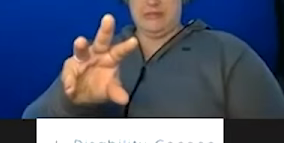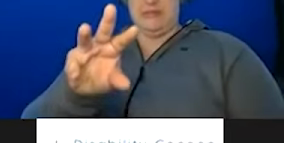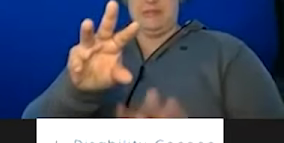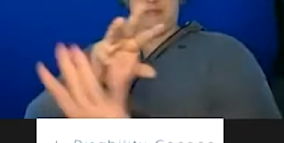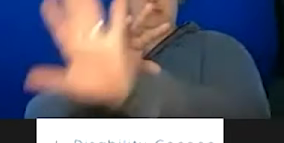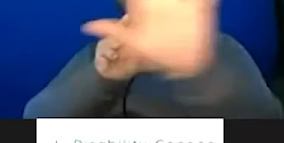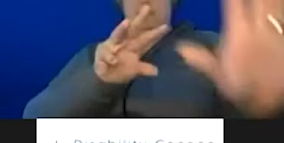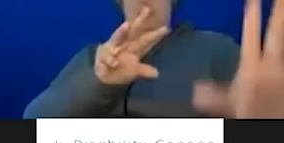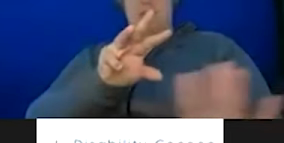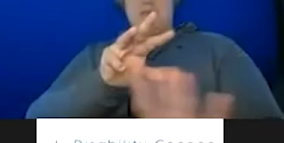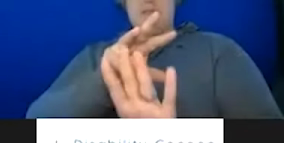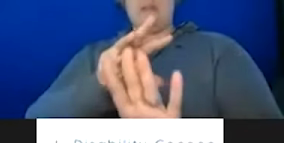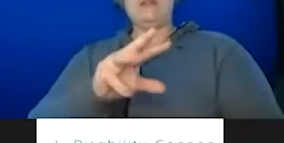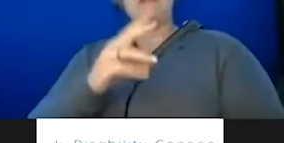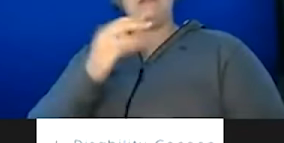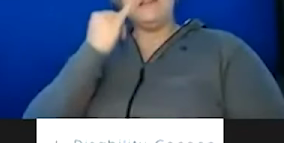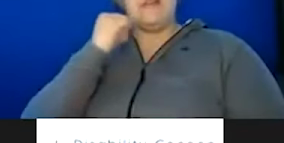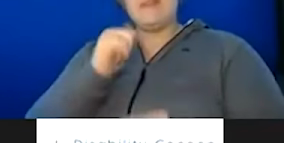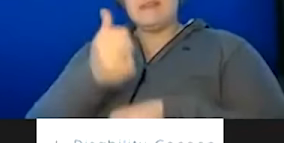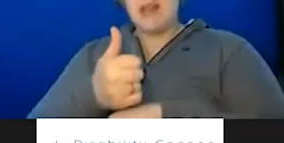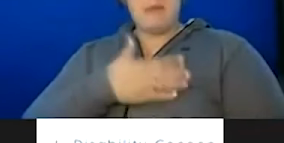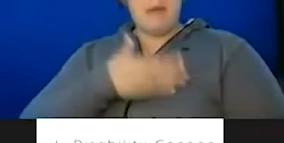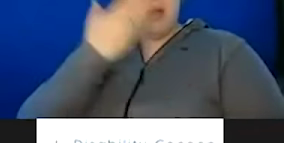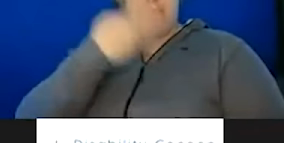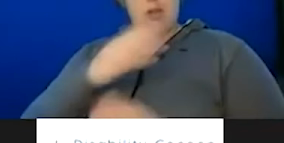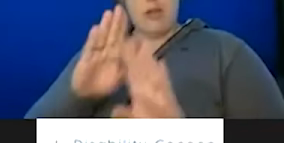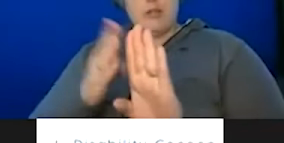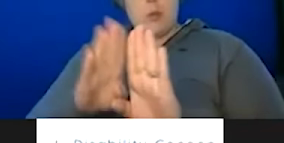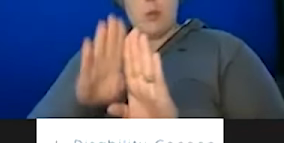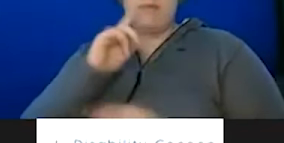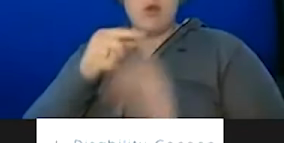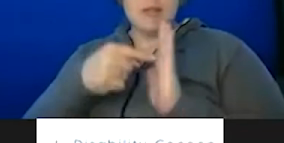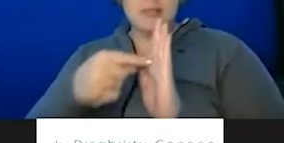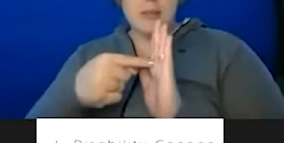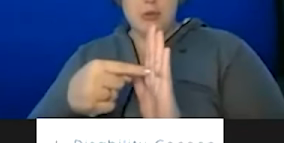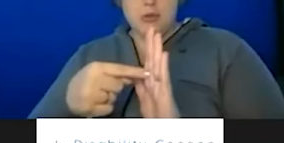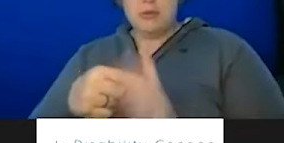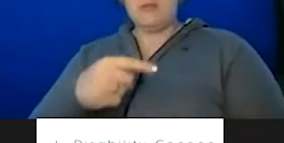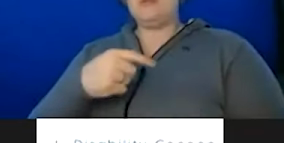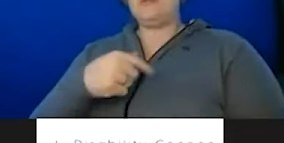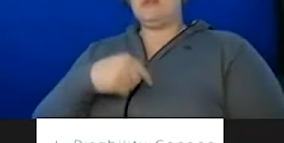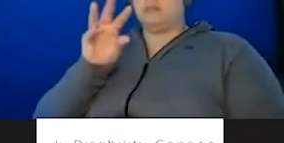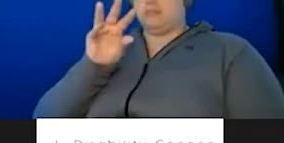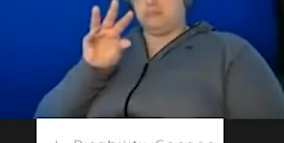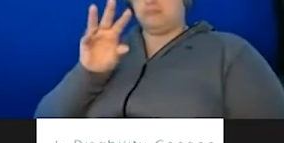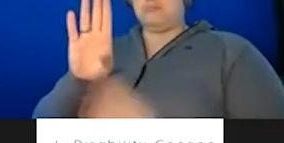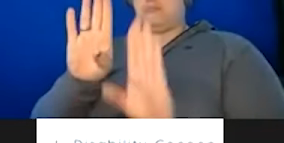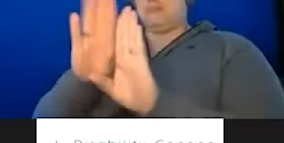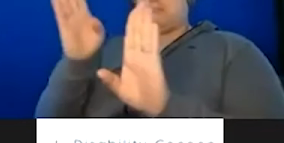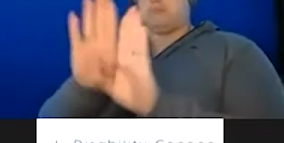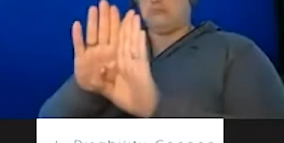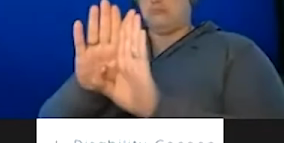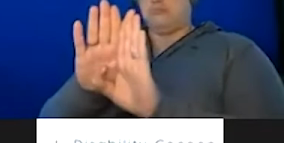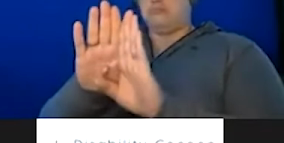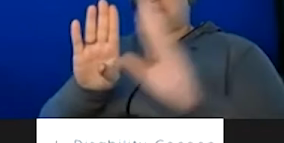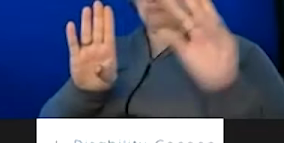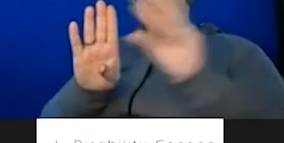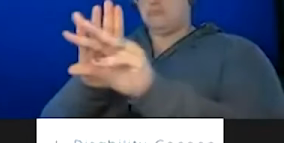that was mounted at my front door. And I wanted to be able to monitor when somebody came close to my front